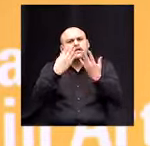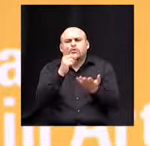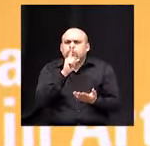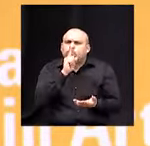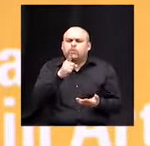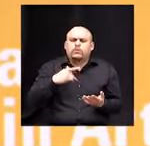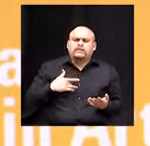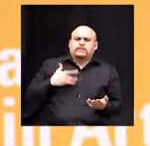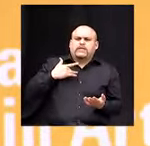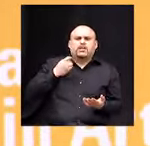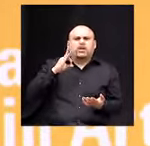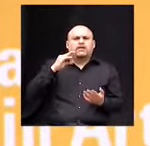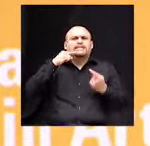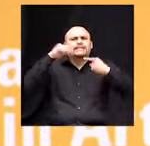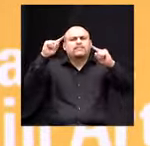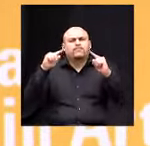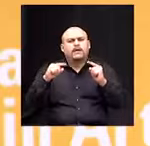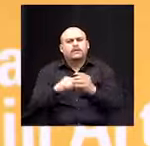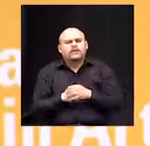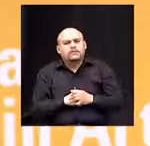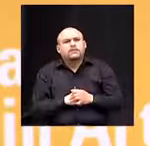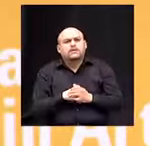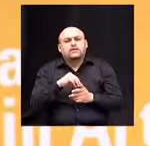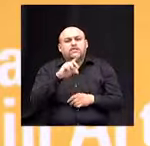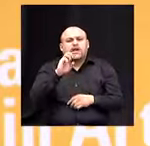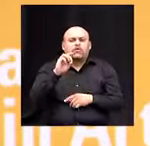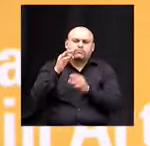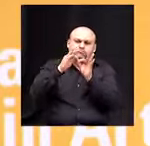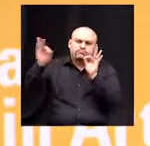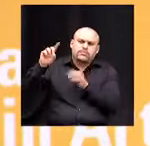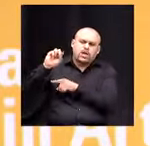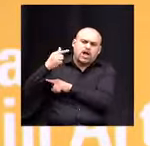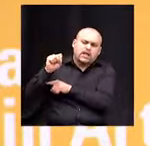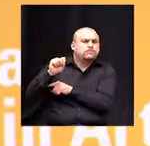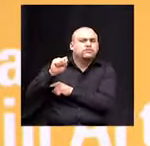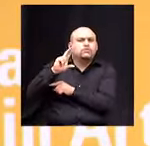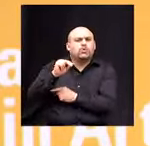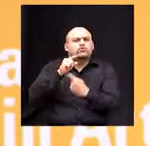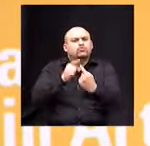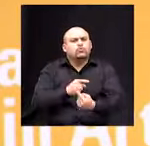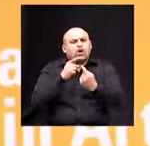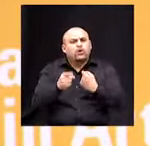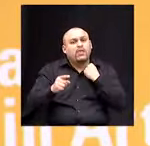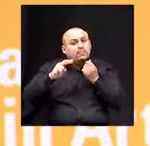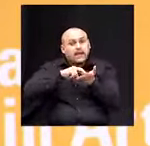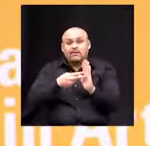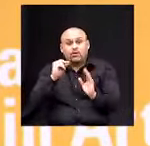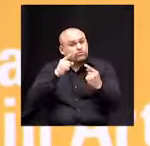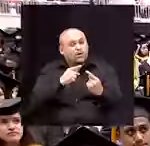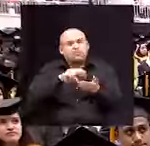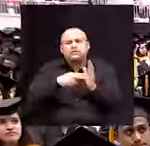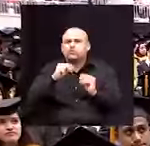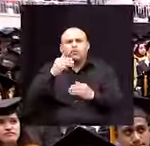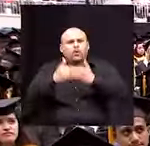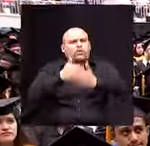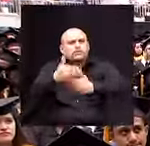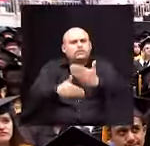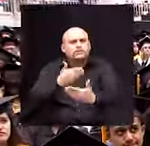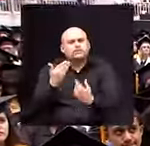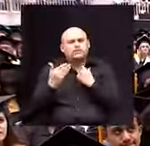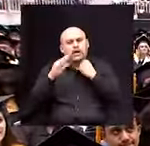sense of achievement. Frederick Douglass says, if there is no struggle, there is no progress. I hope you